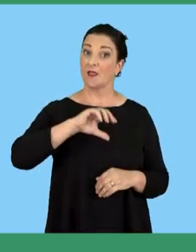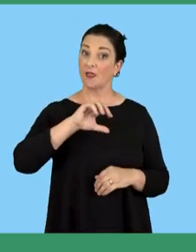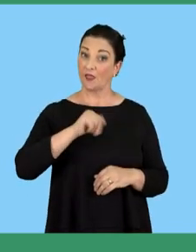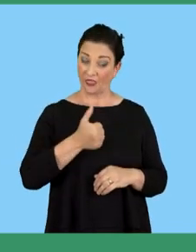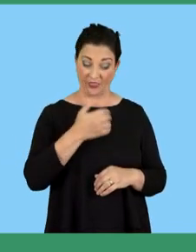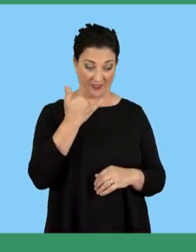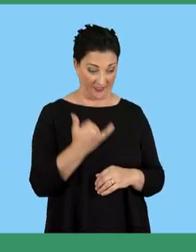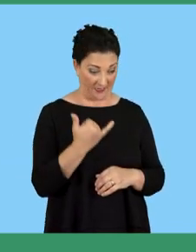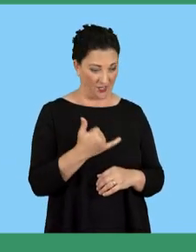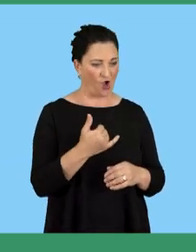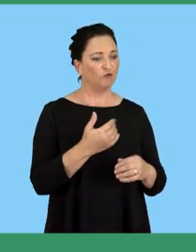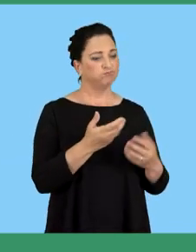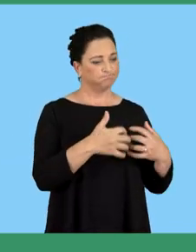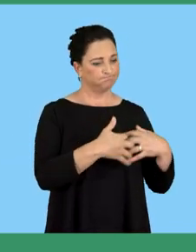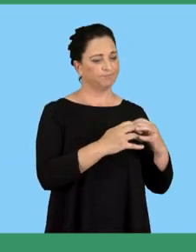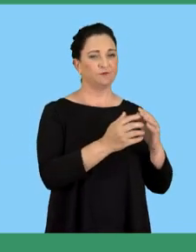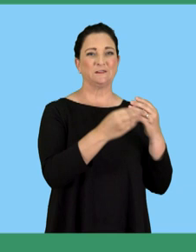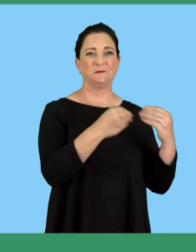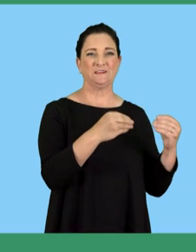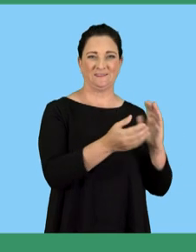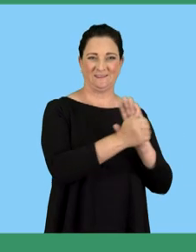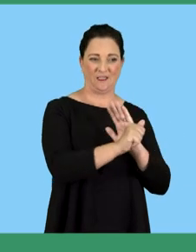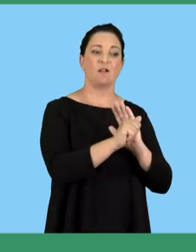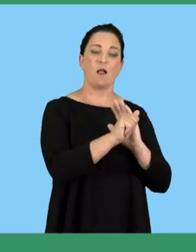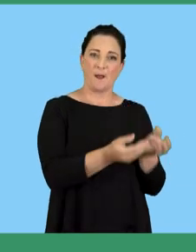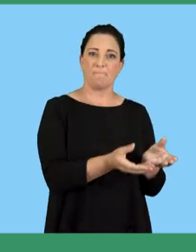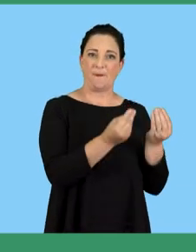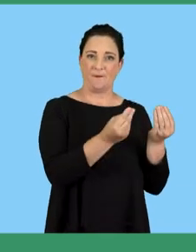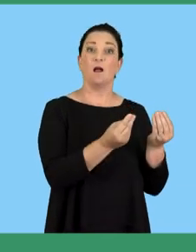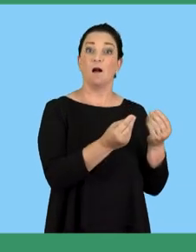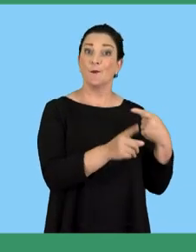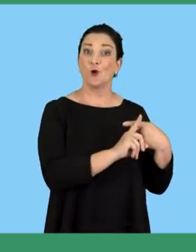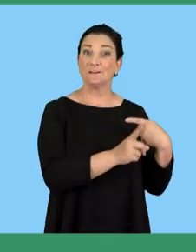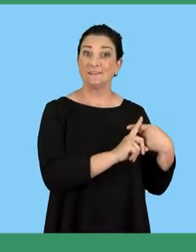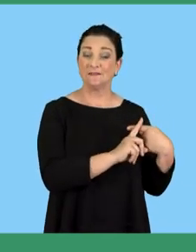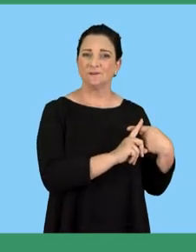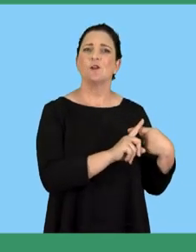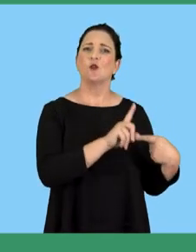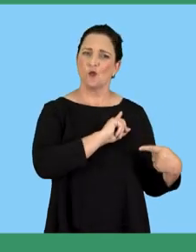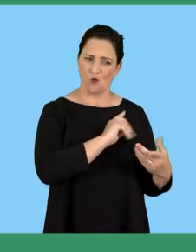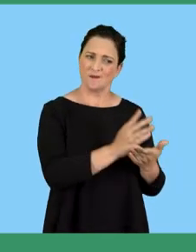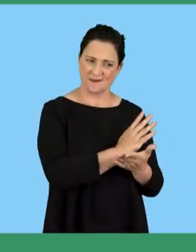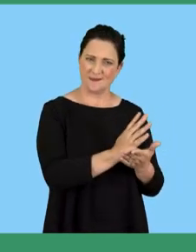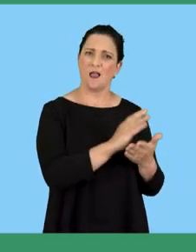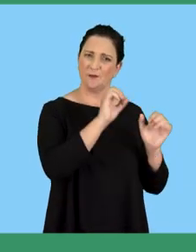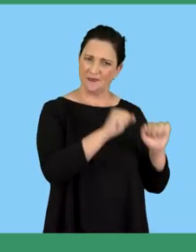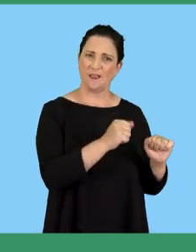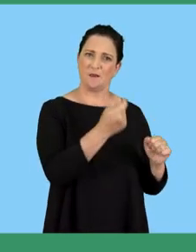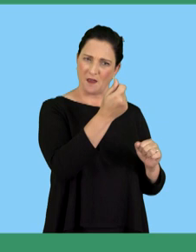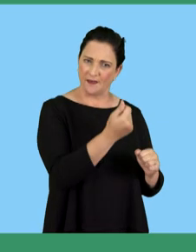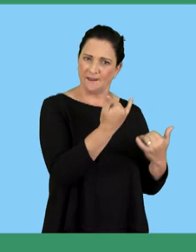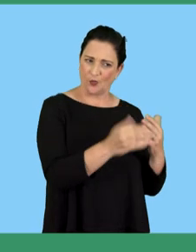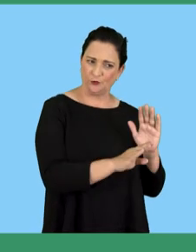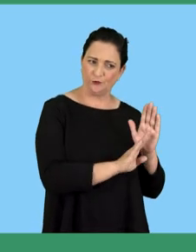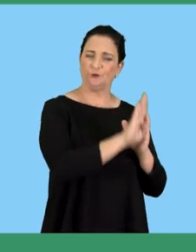acquired entrepreneurial skills. Those are positives because it means some community members have improved their welfare